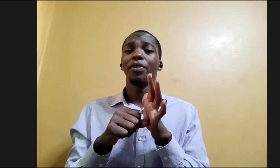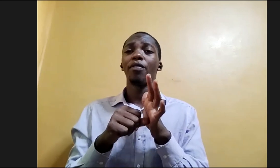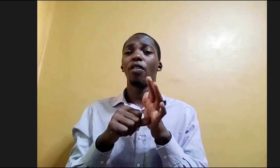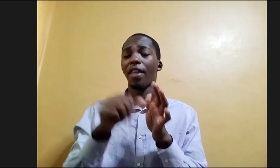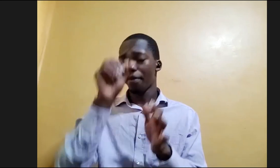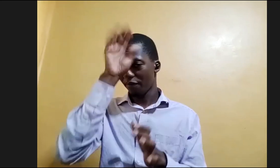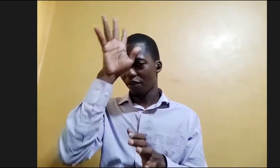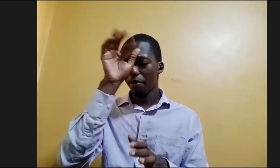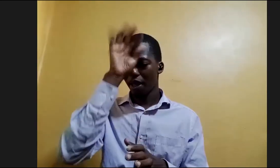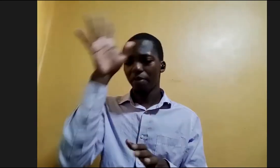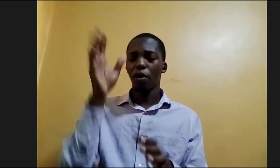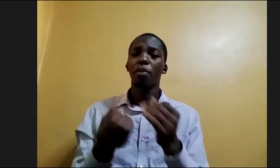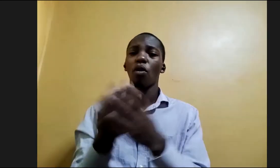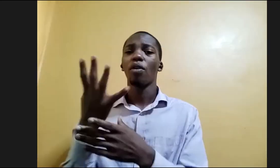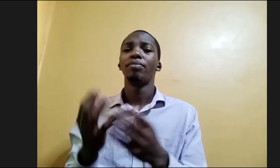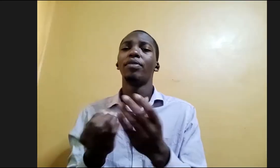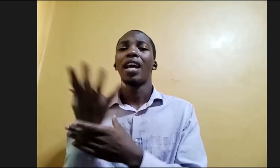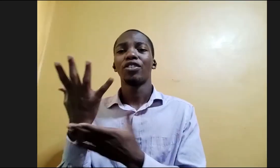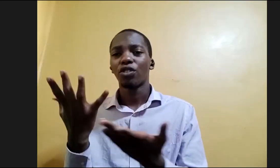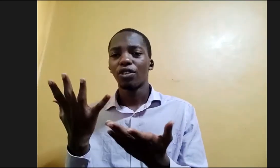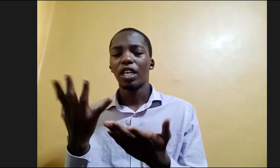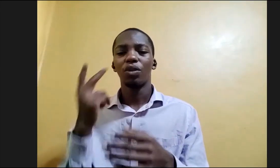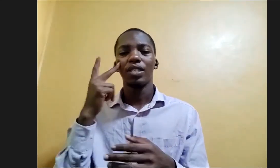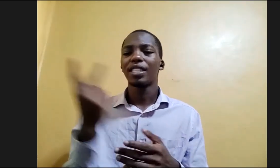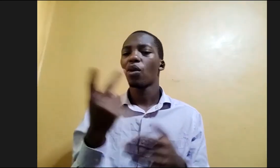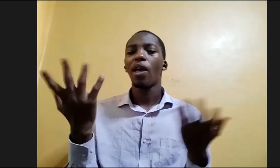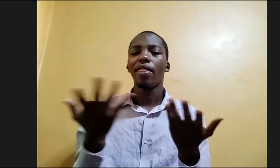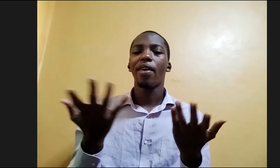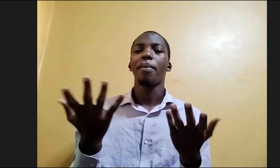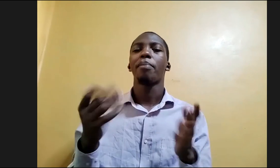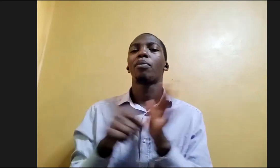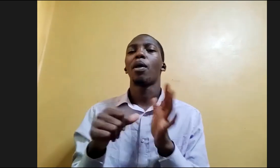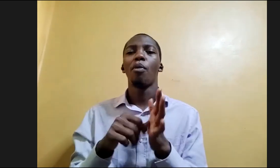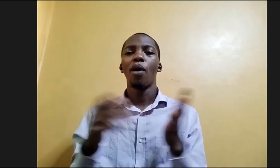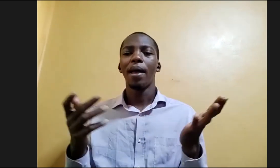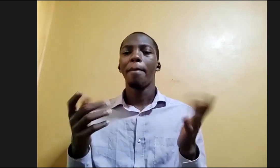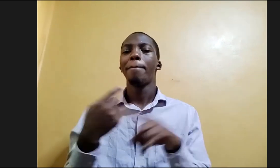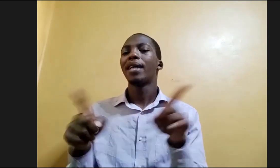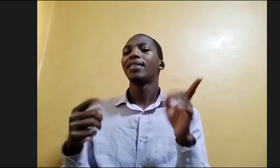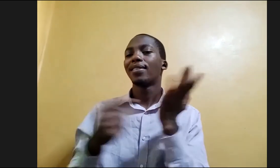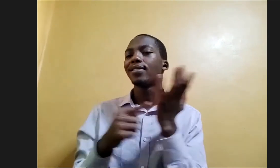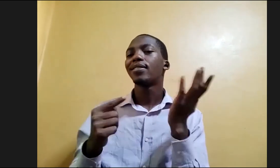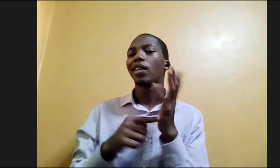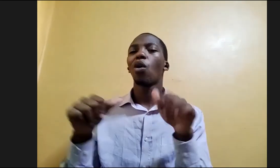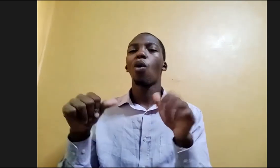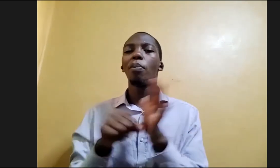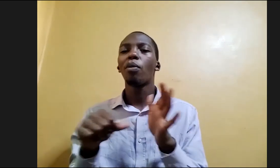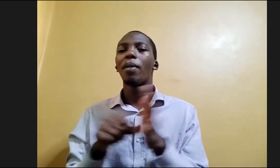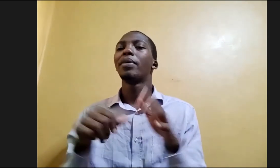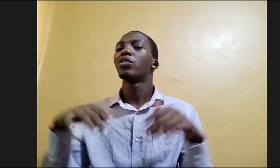and to see where the solutions are. But I think technical dossier, and always I think it's very important to come also